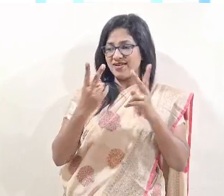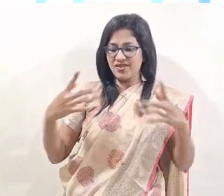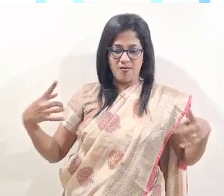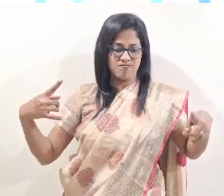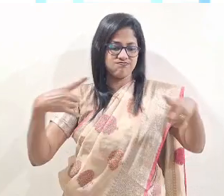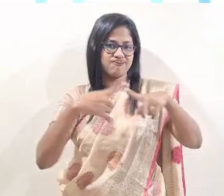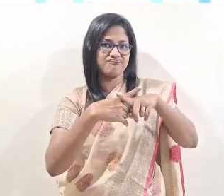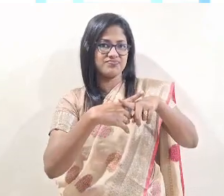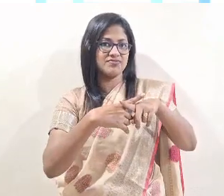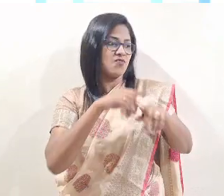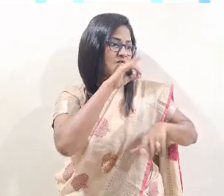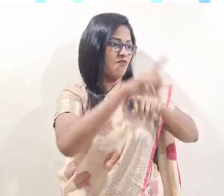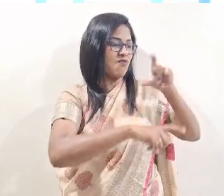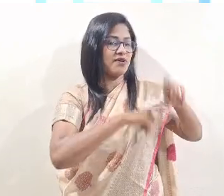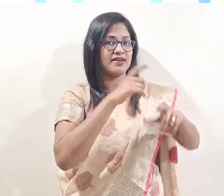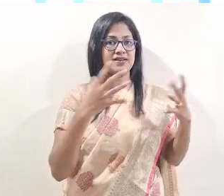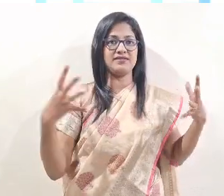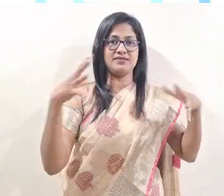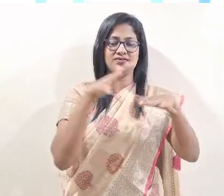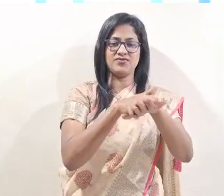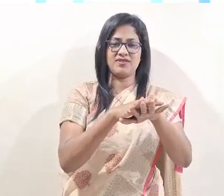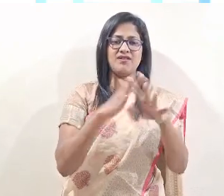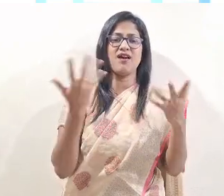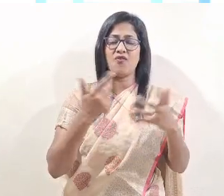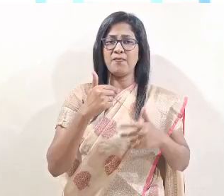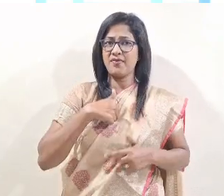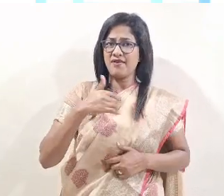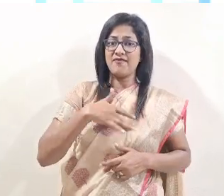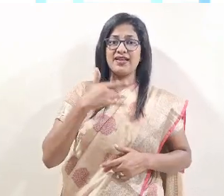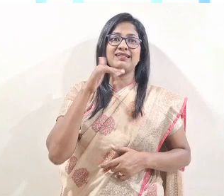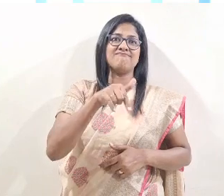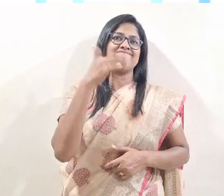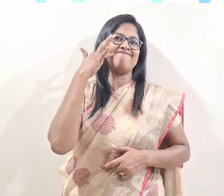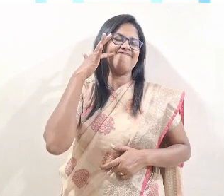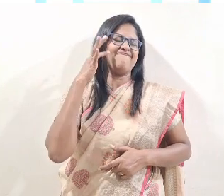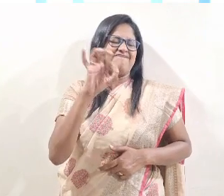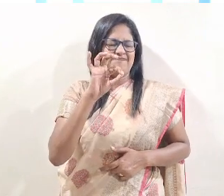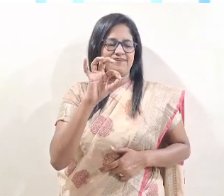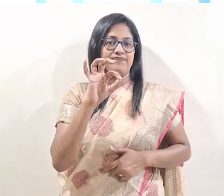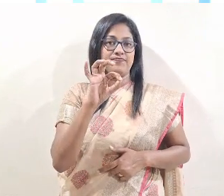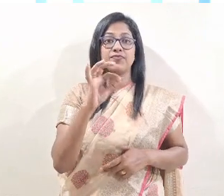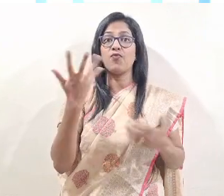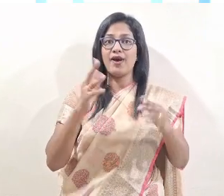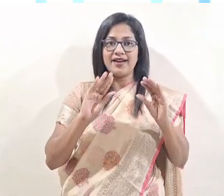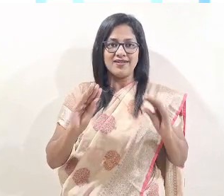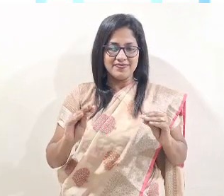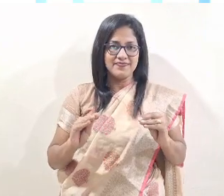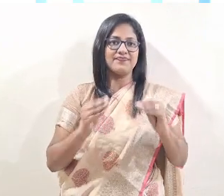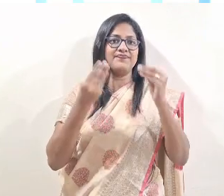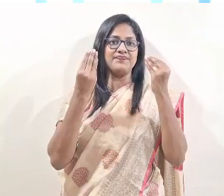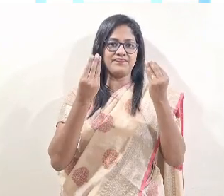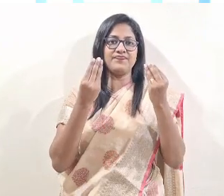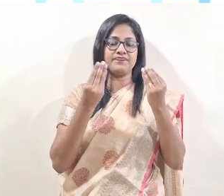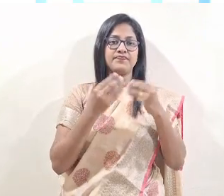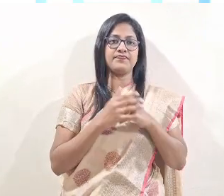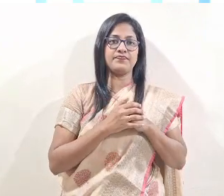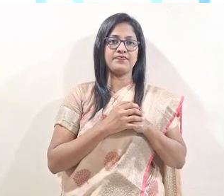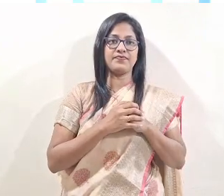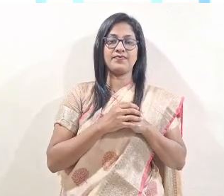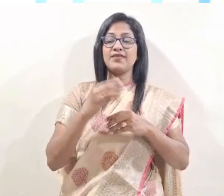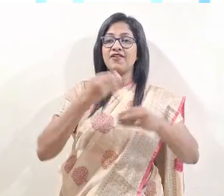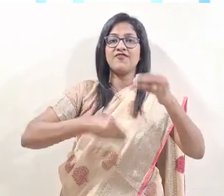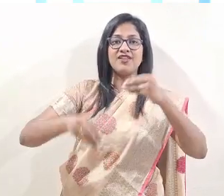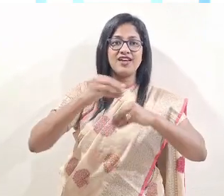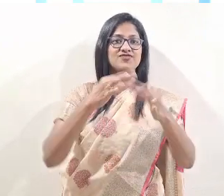cross-modal organization, my feeling is this is key for improving